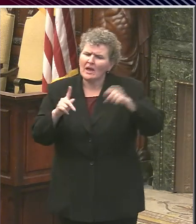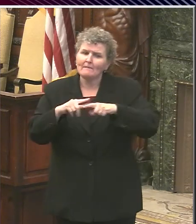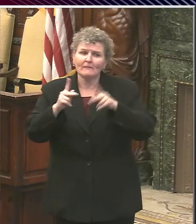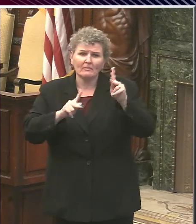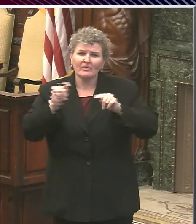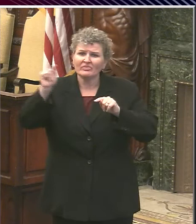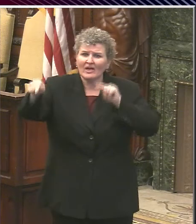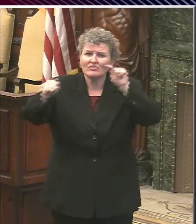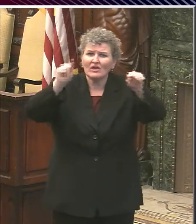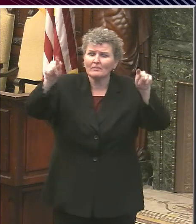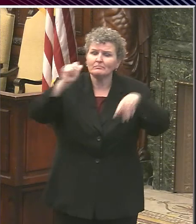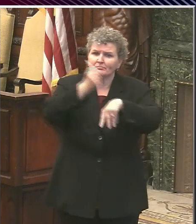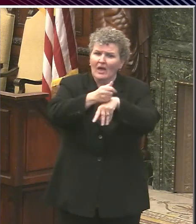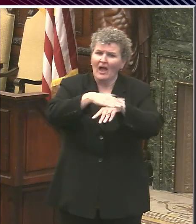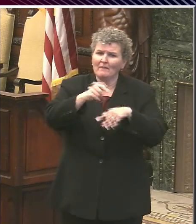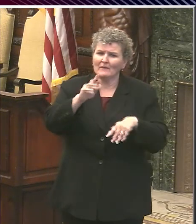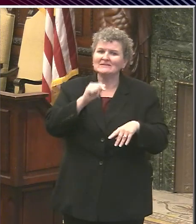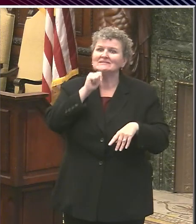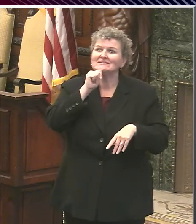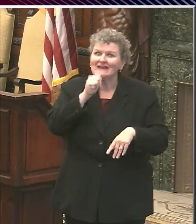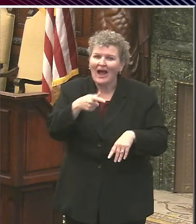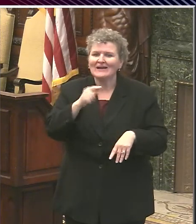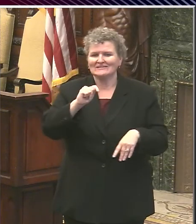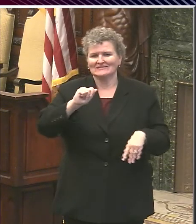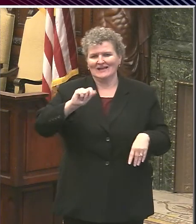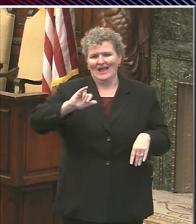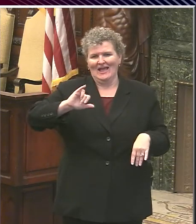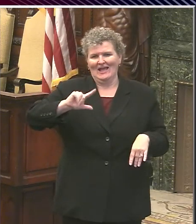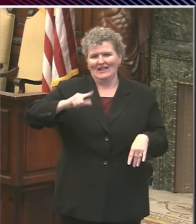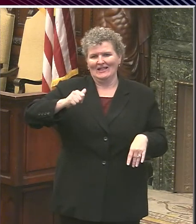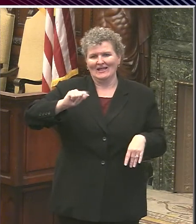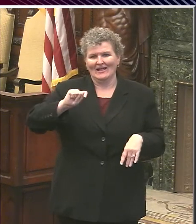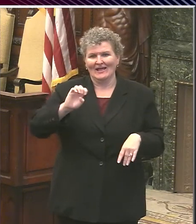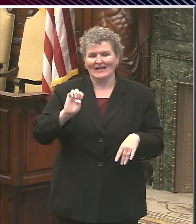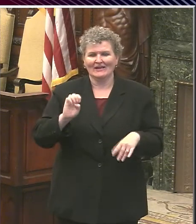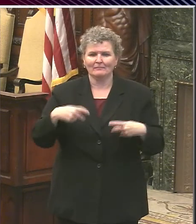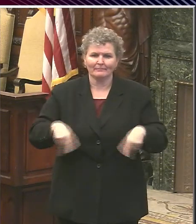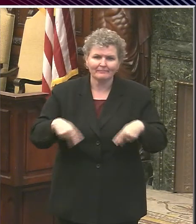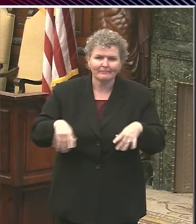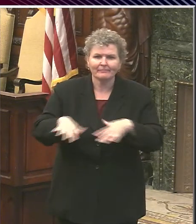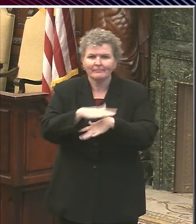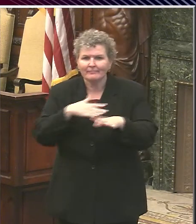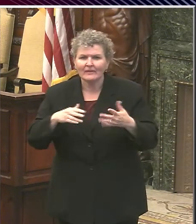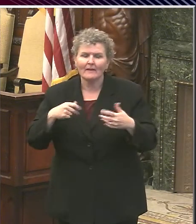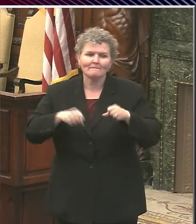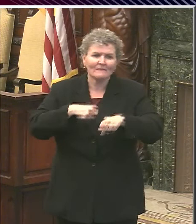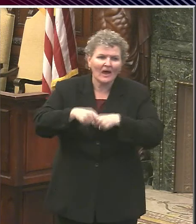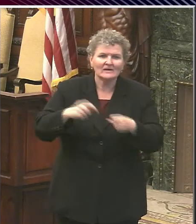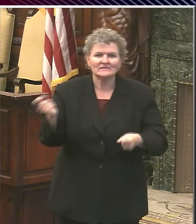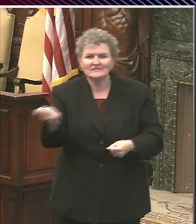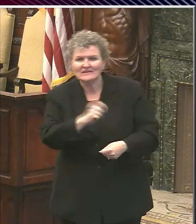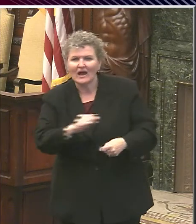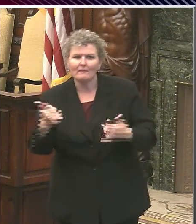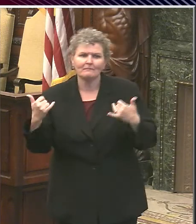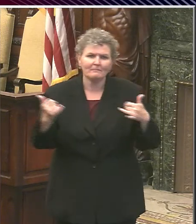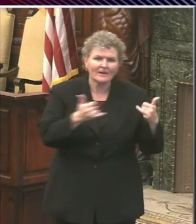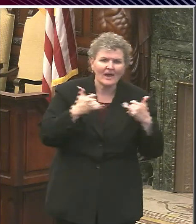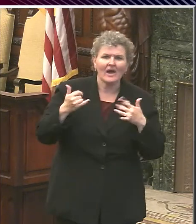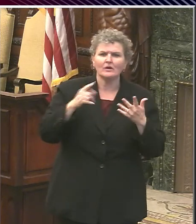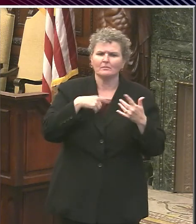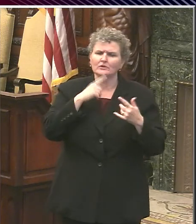for non-tailgating, non-football related uses. And they're playing tennis and they're riding their bikes and doing lots of stuff. So I'm sure we'll